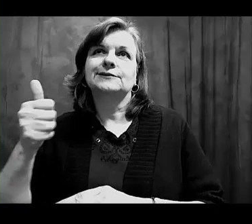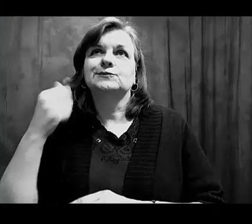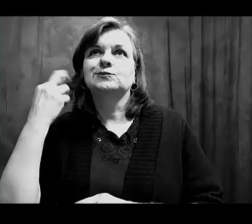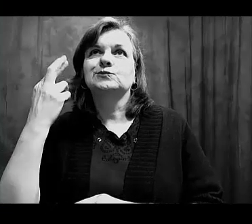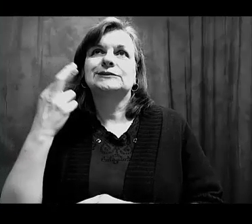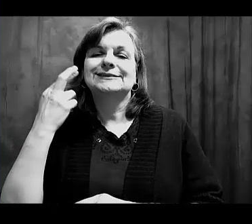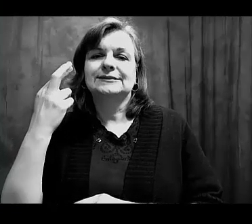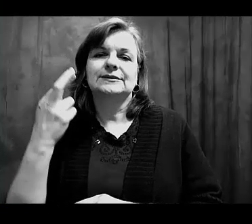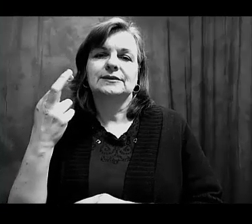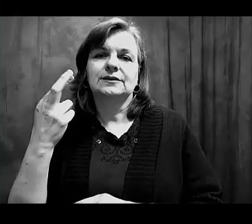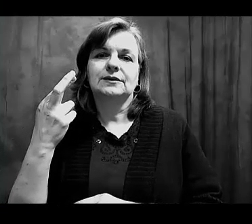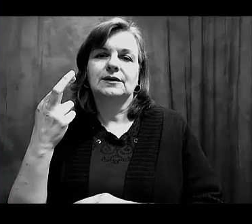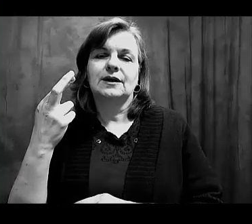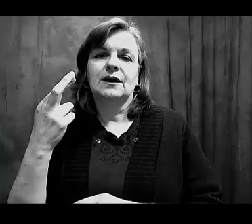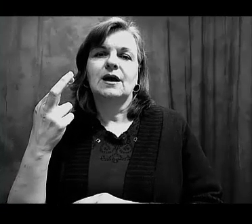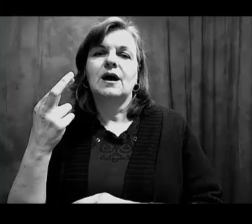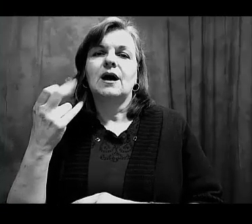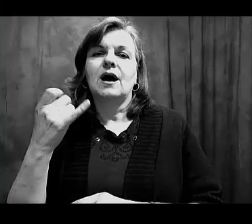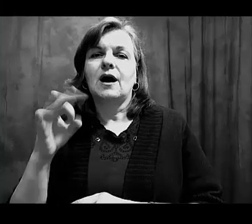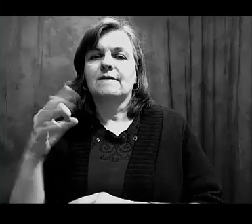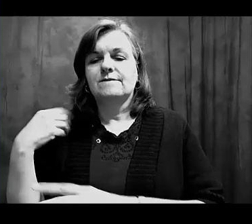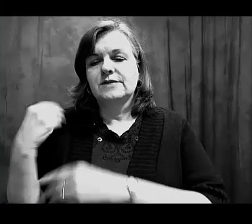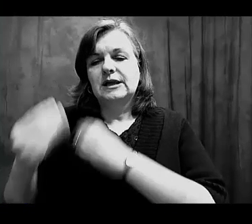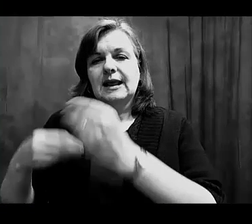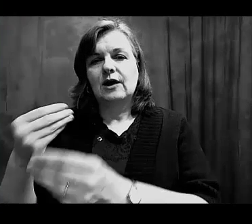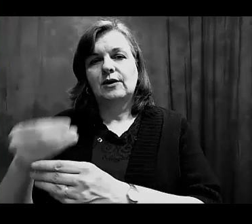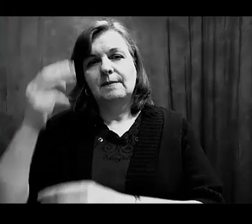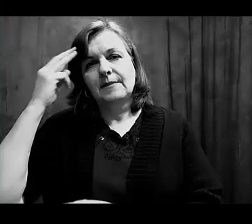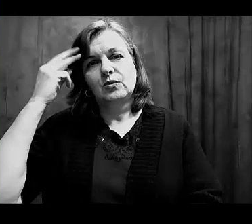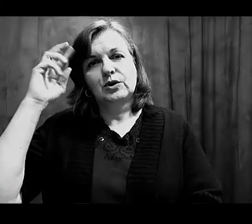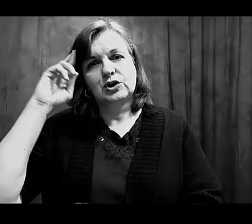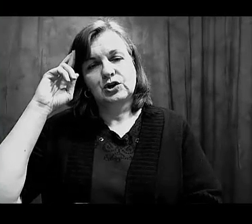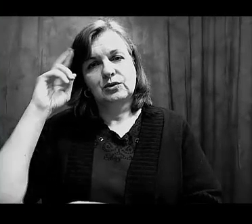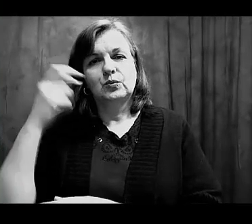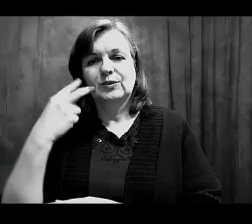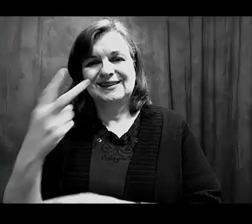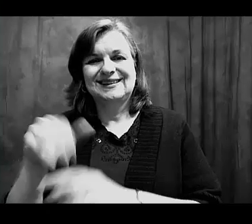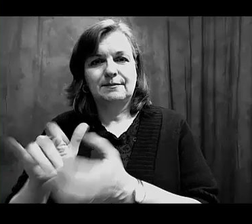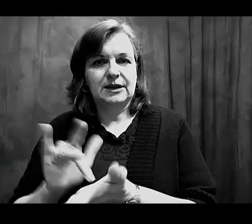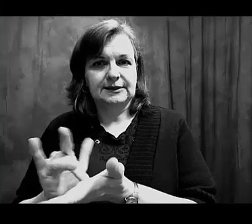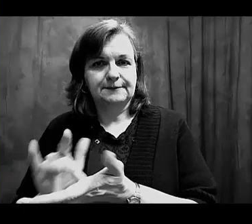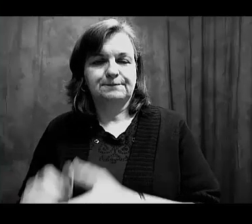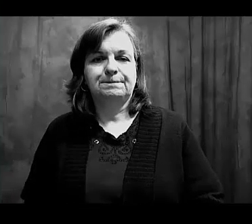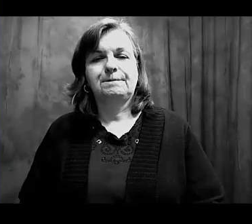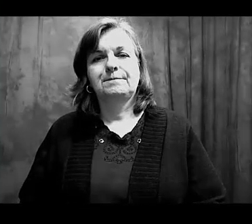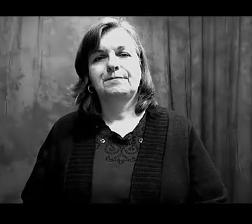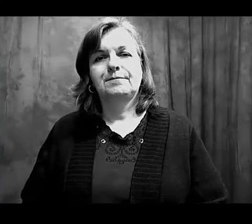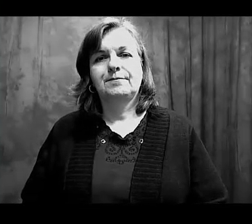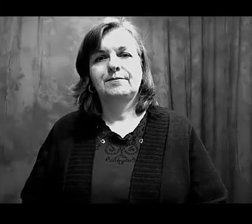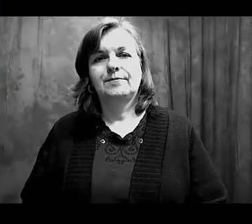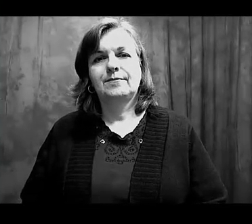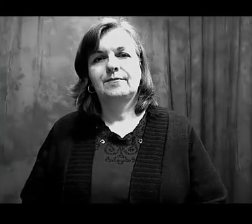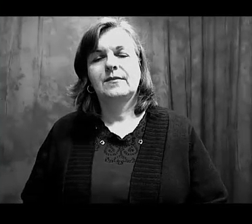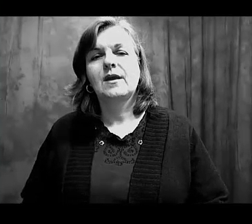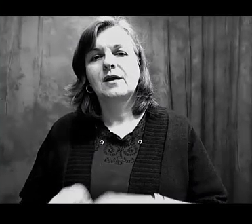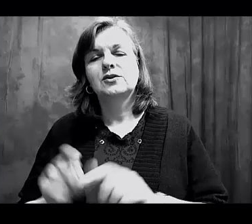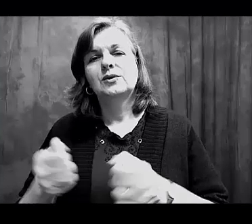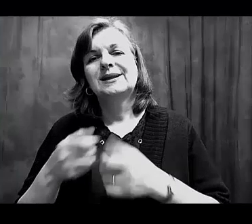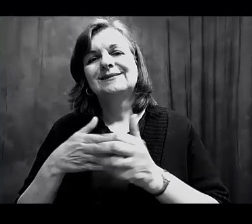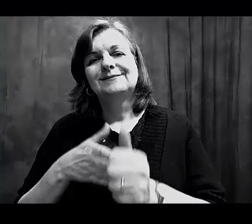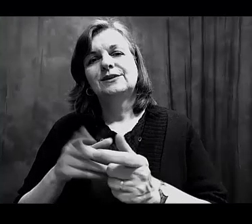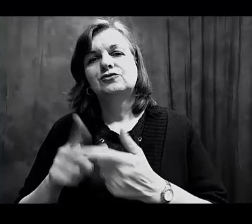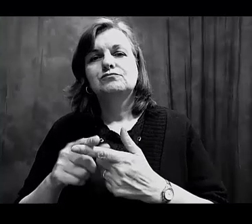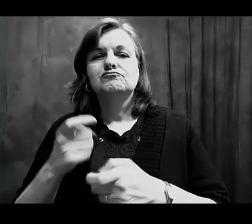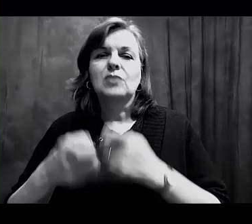see in medicine. It can also lead to balance and tremor disorders, infertility in women. What does it